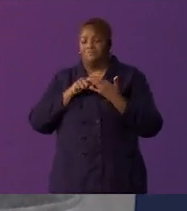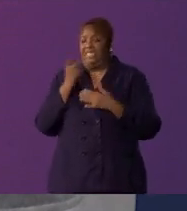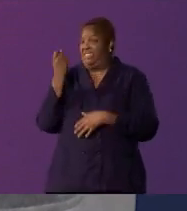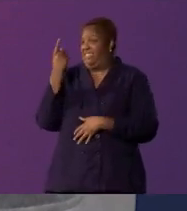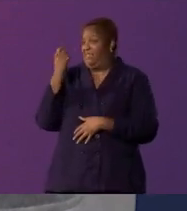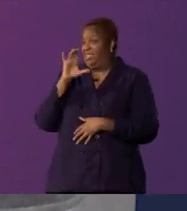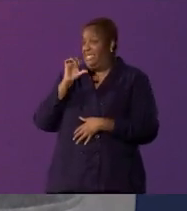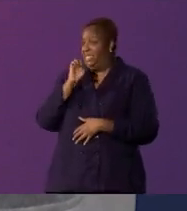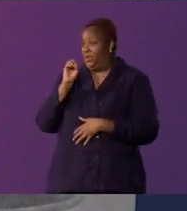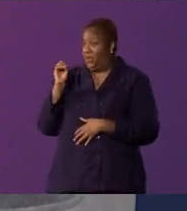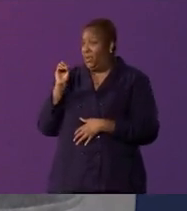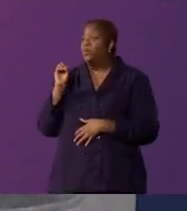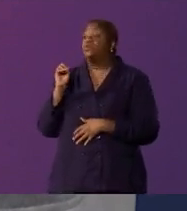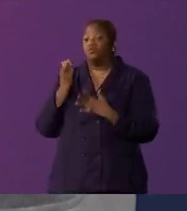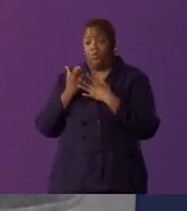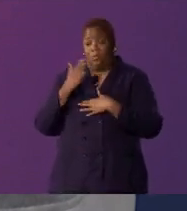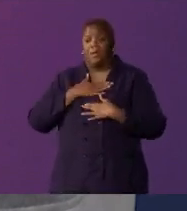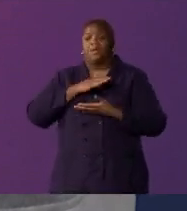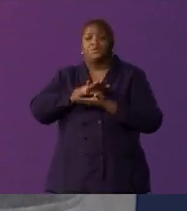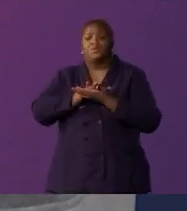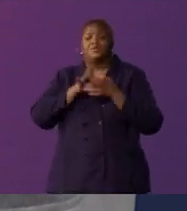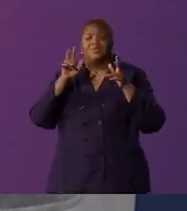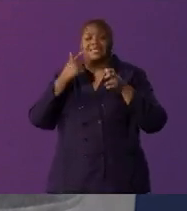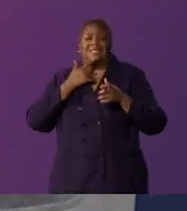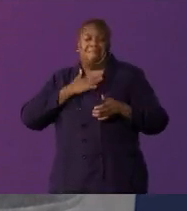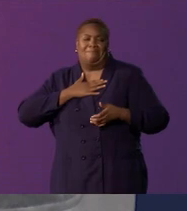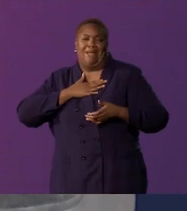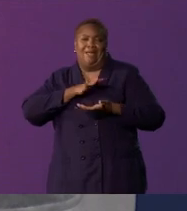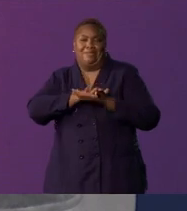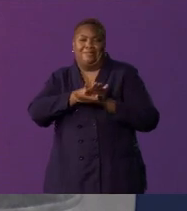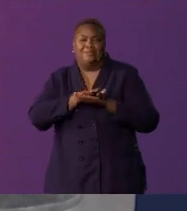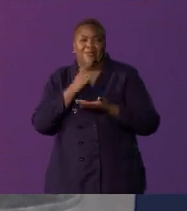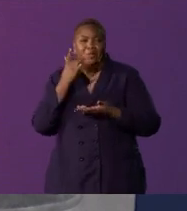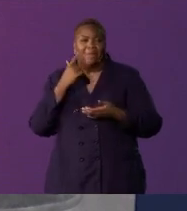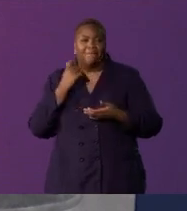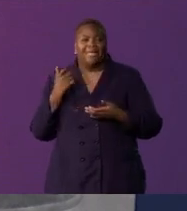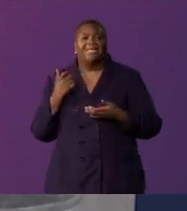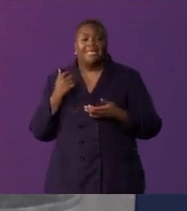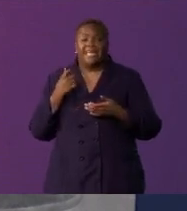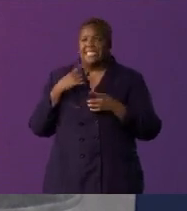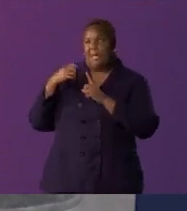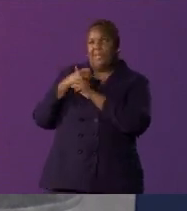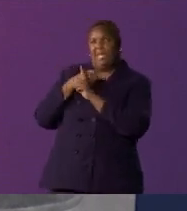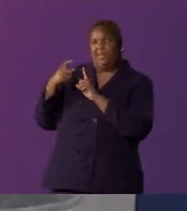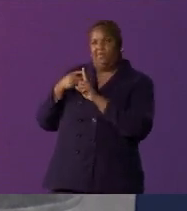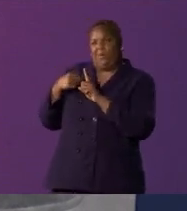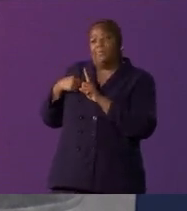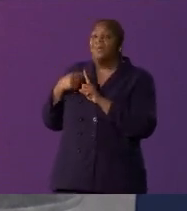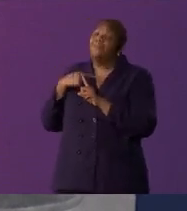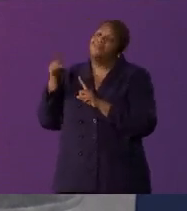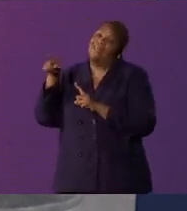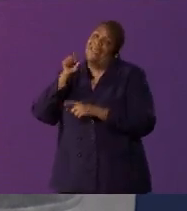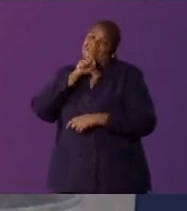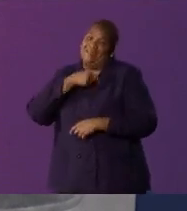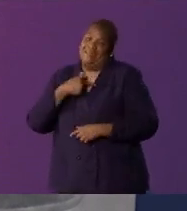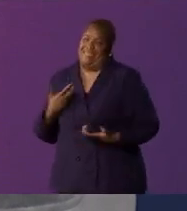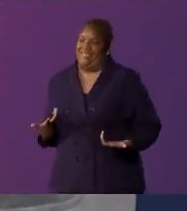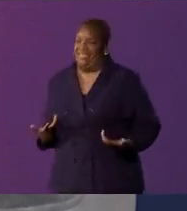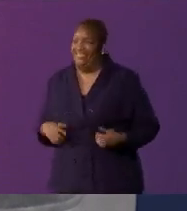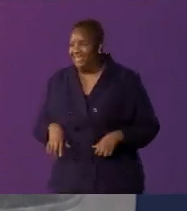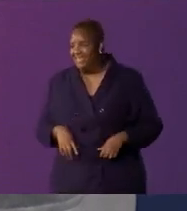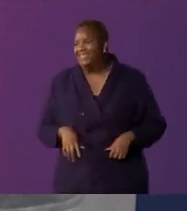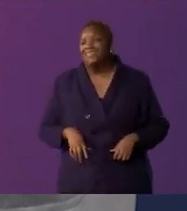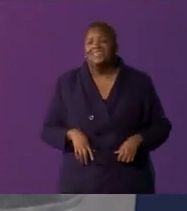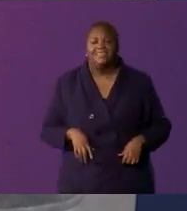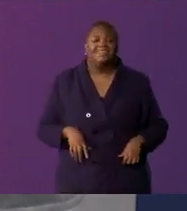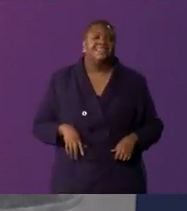who went through my school. I say my school because they'd say they got beaten up by me, but they love me. All right, so they went